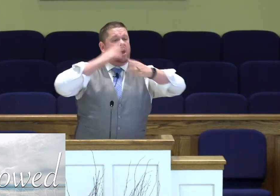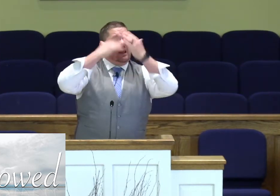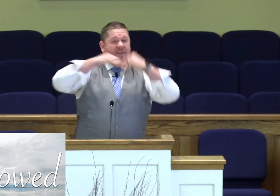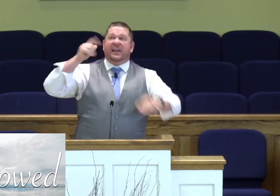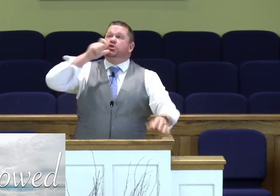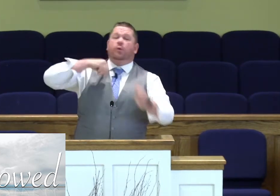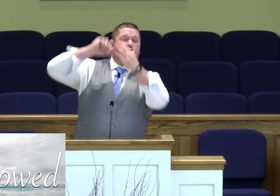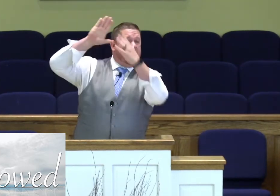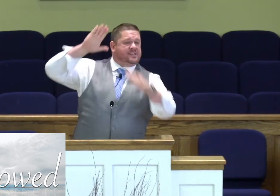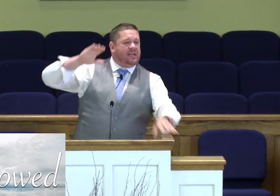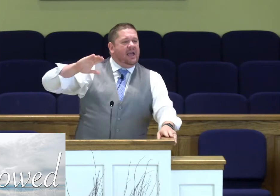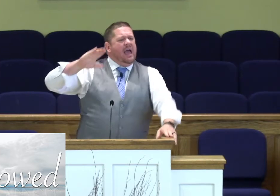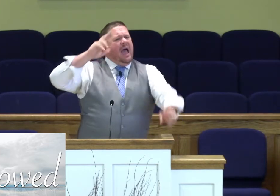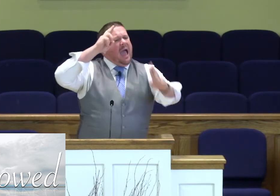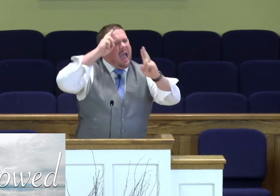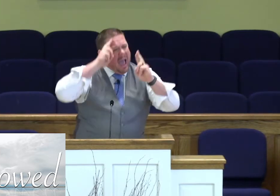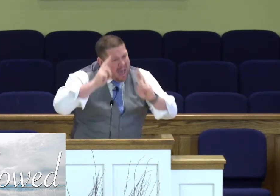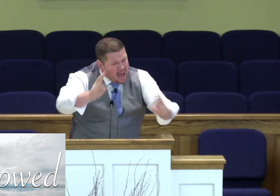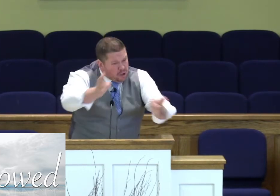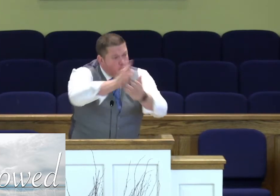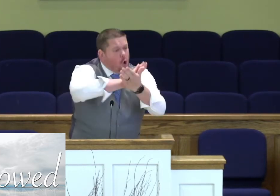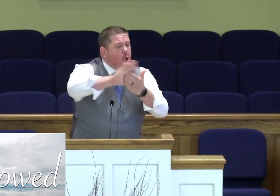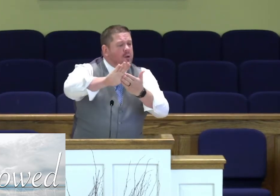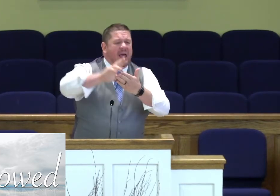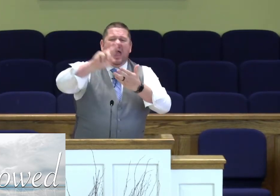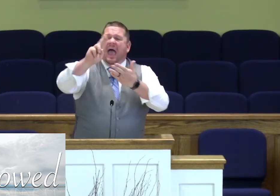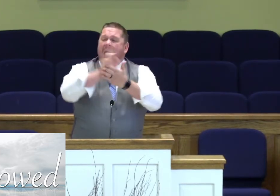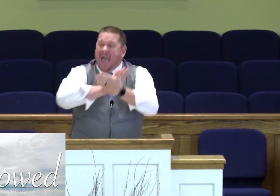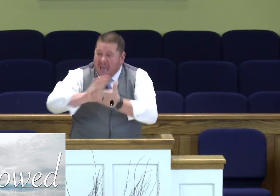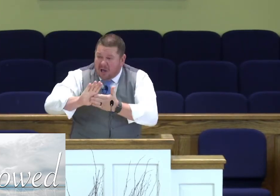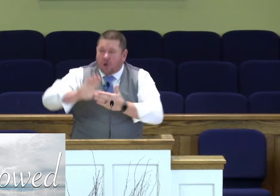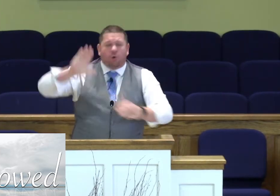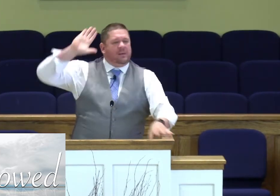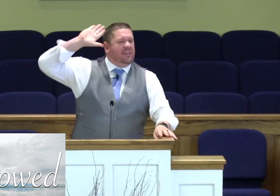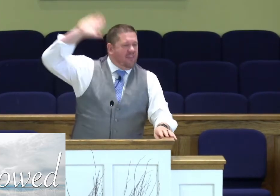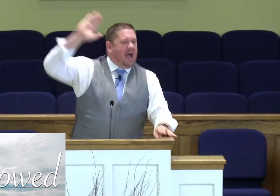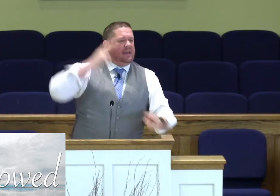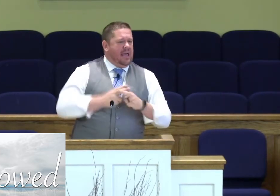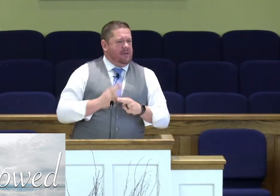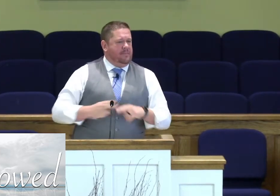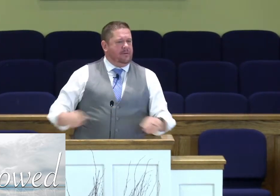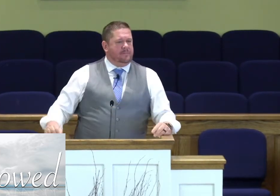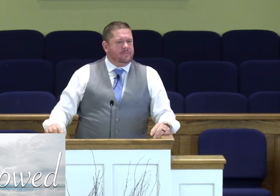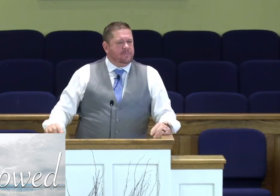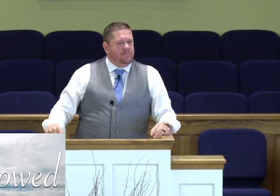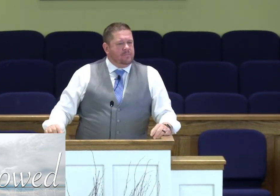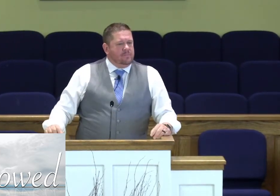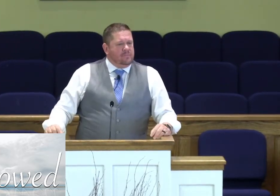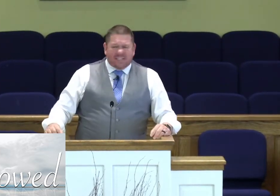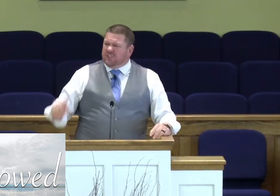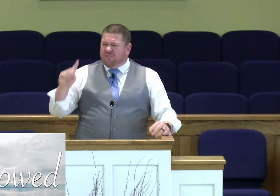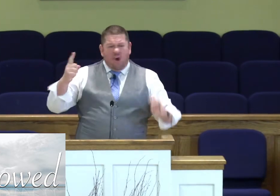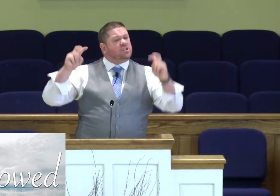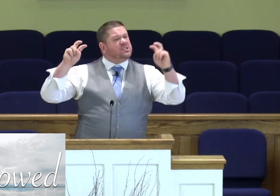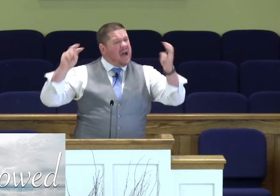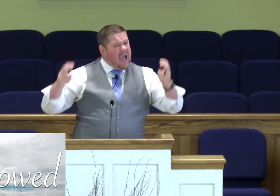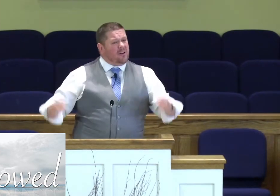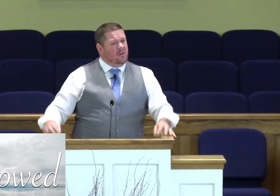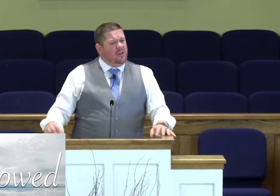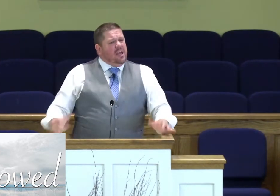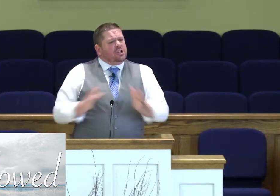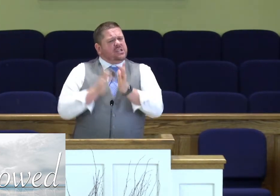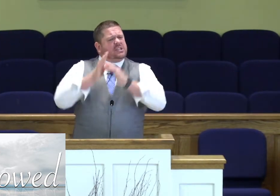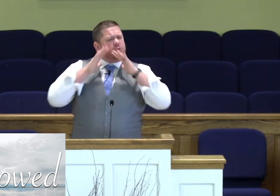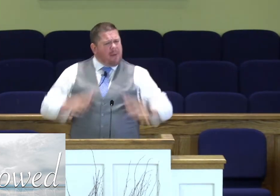which art in heaven, that's who we're addressing, hallowed, hallowed be thy name. That's the first